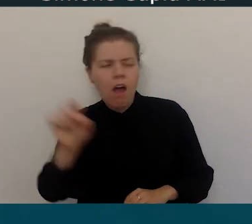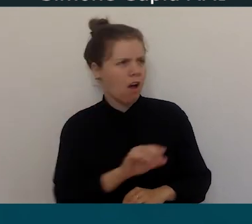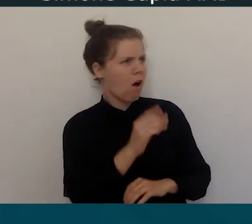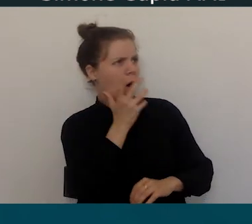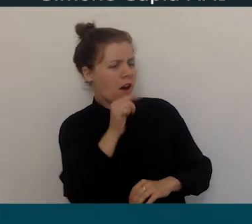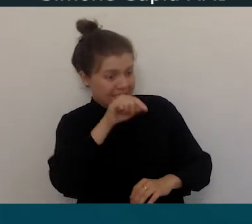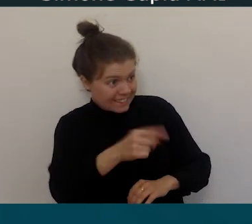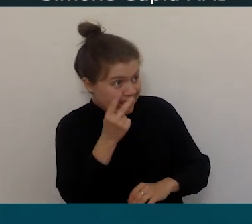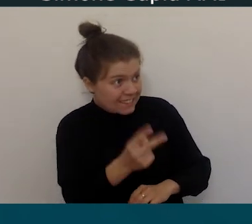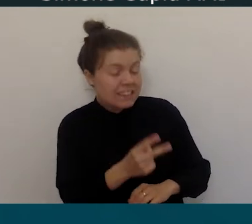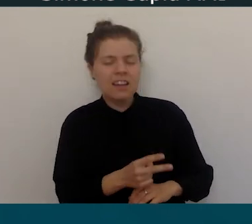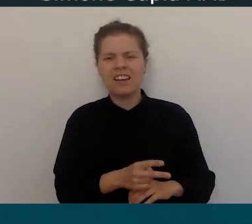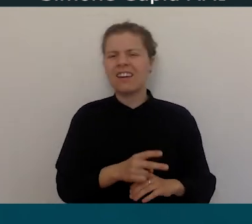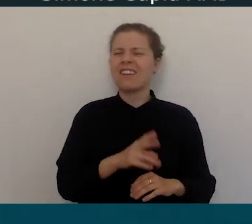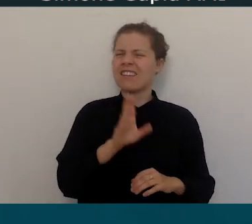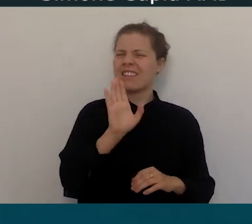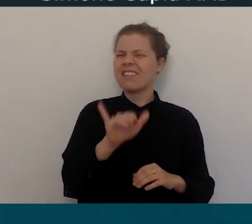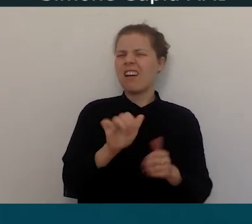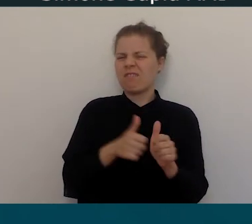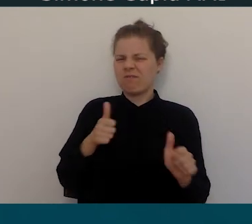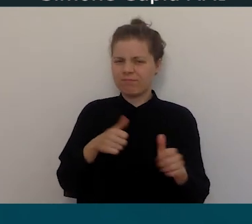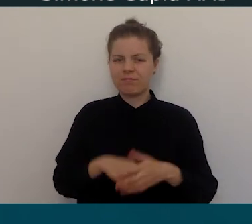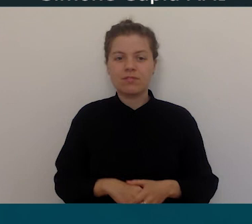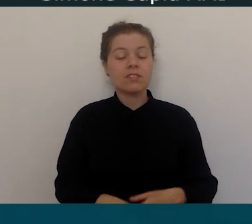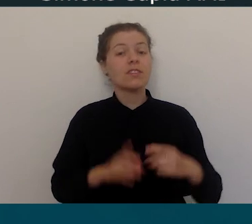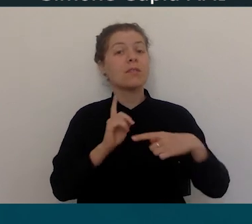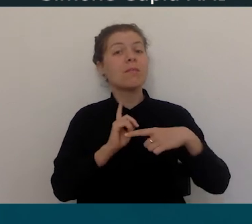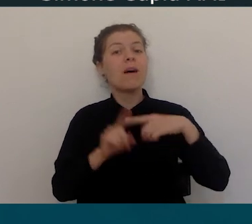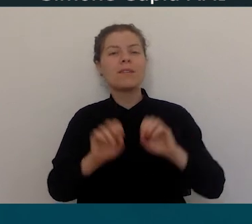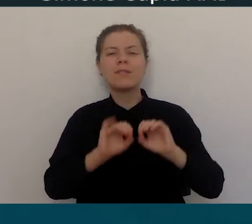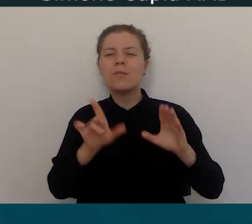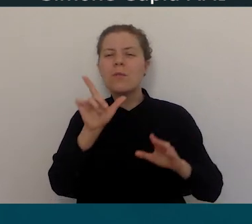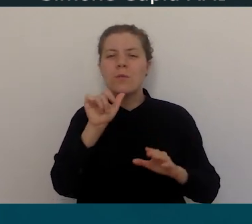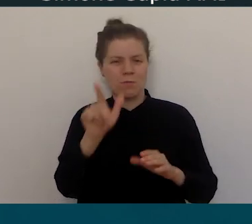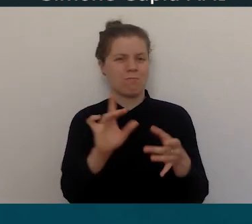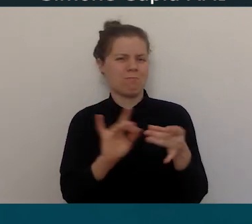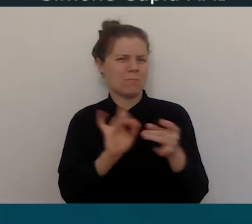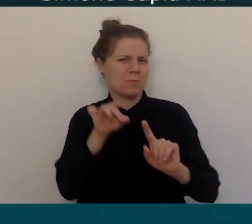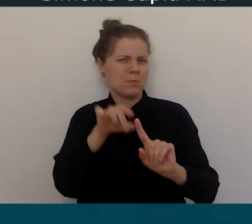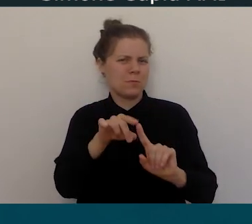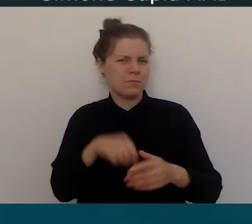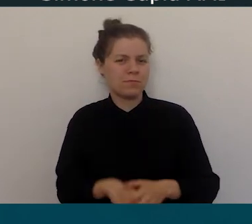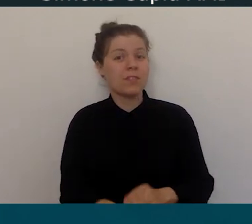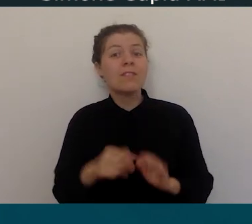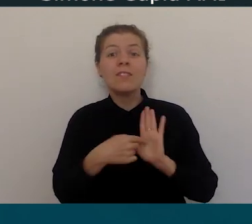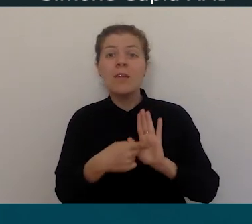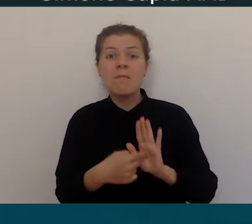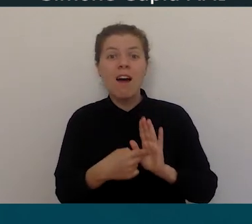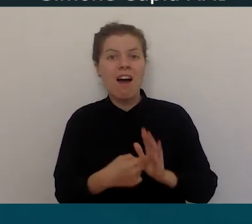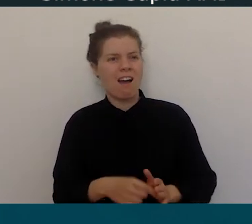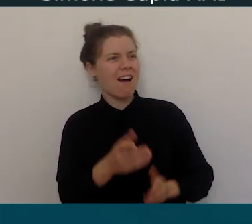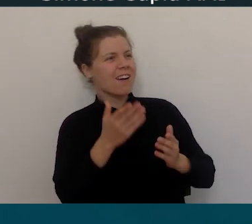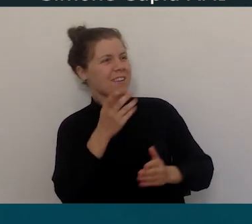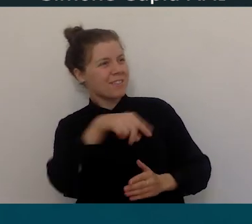there. And be clear who's being addressed. Thank you for joining us for our presentation today. And to you at home, thanks for tuning